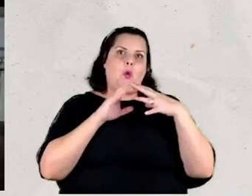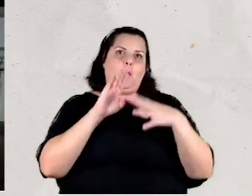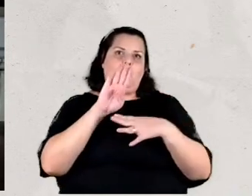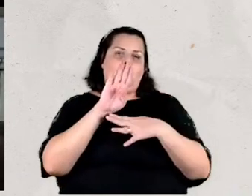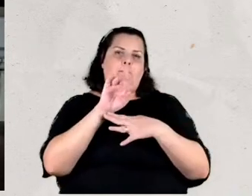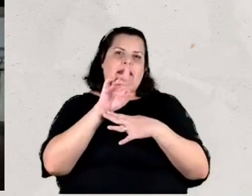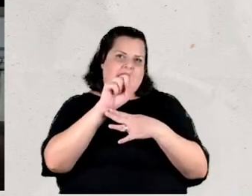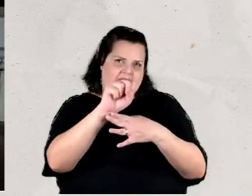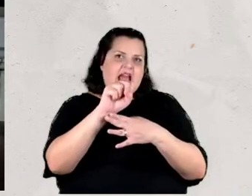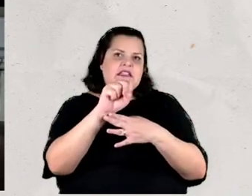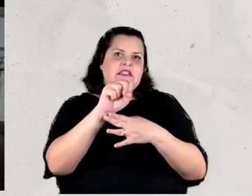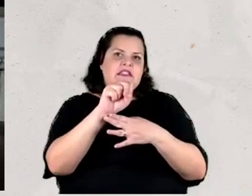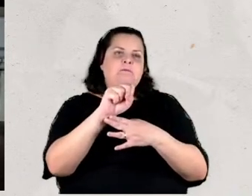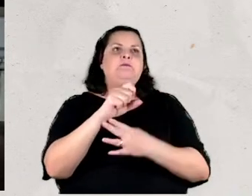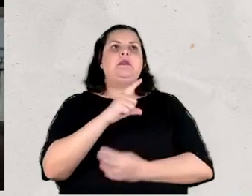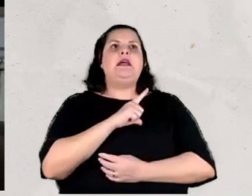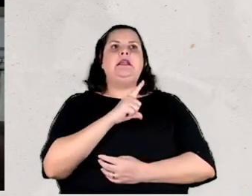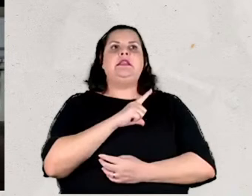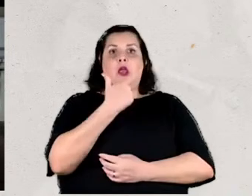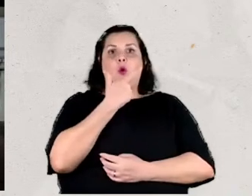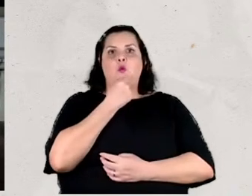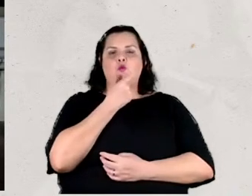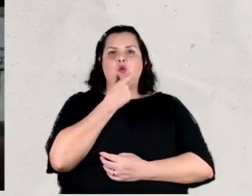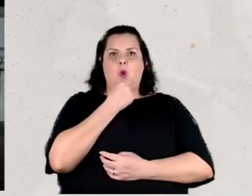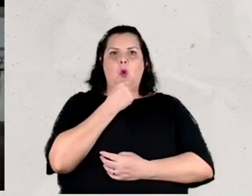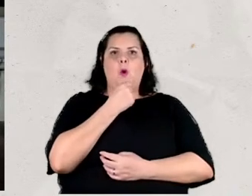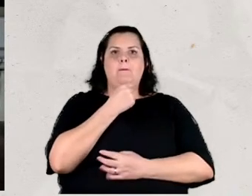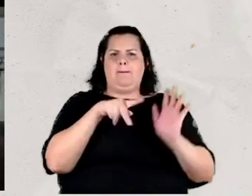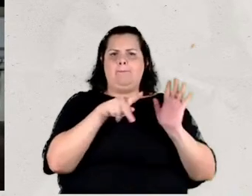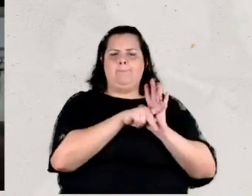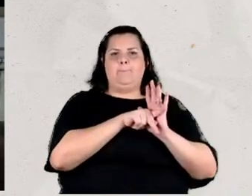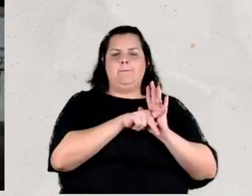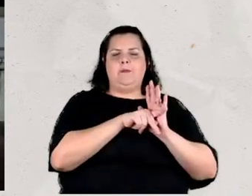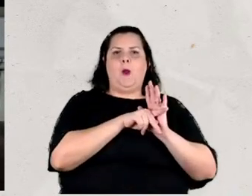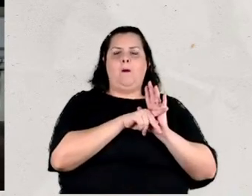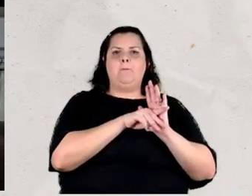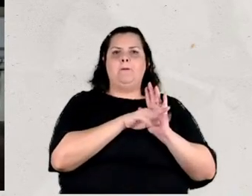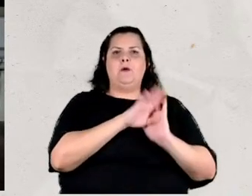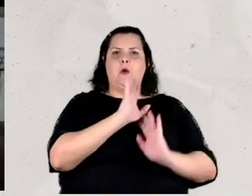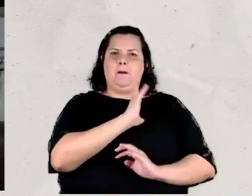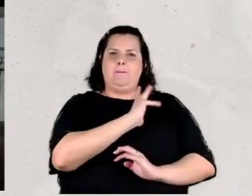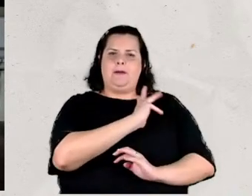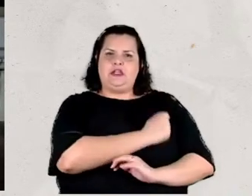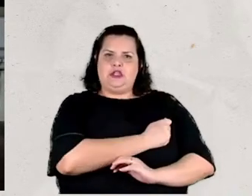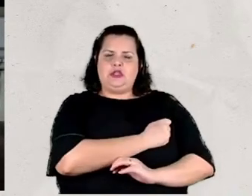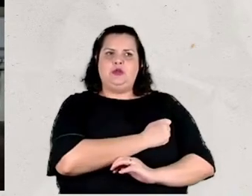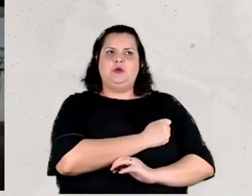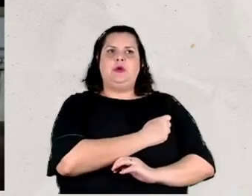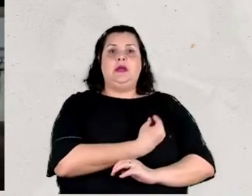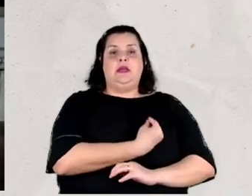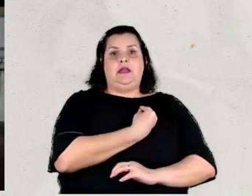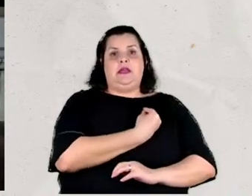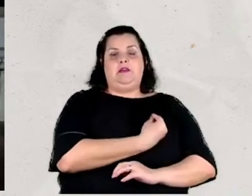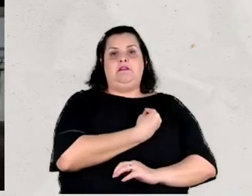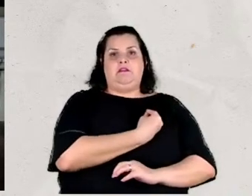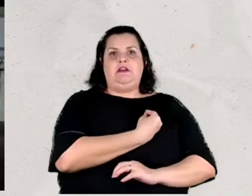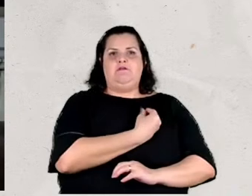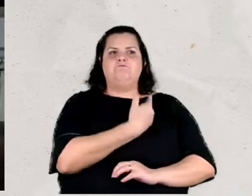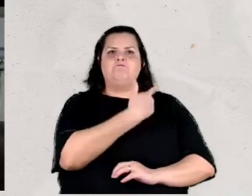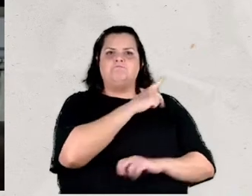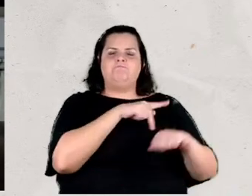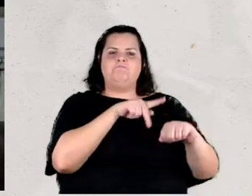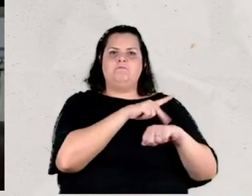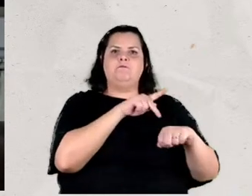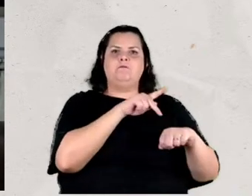he accepts the argument that the Jews have roots in this land, and we have to, both sides have to come